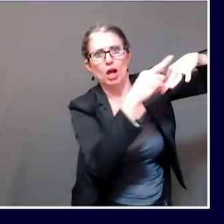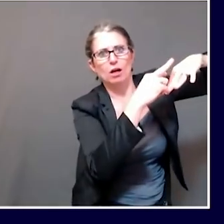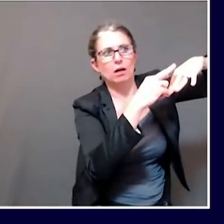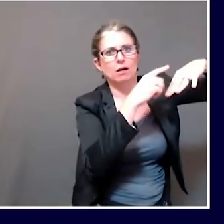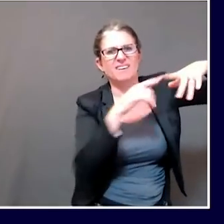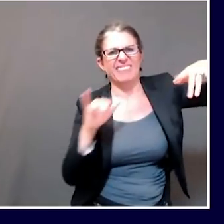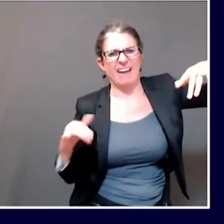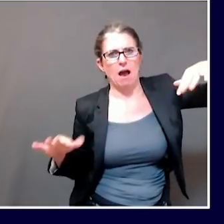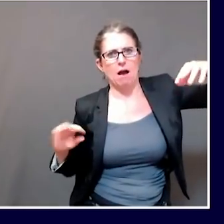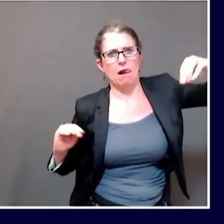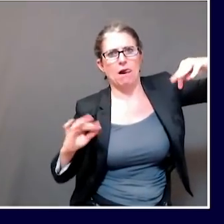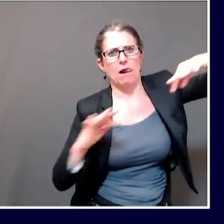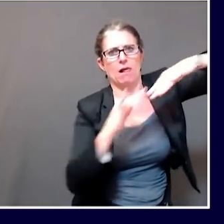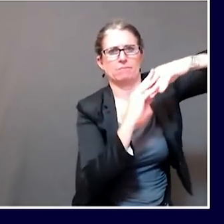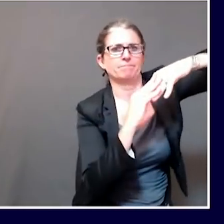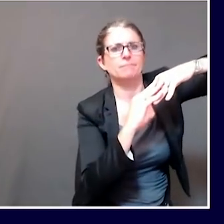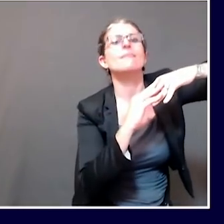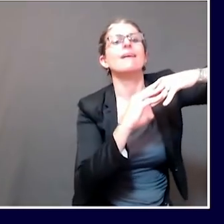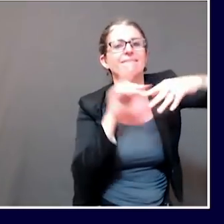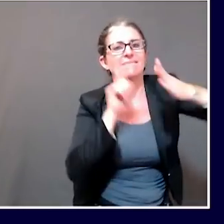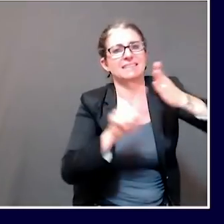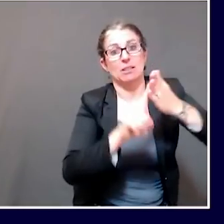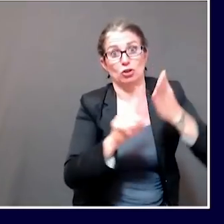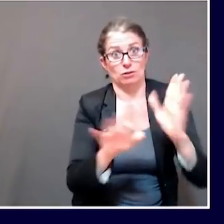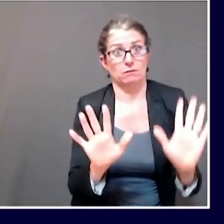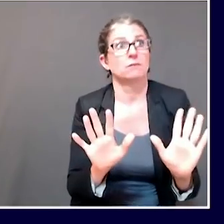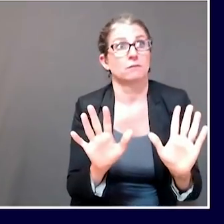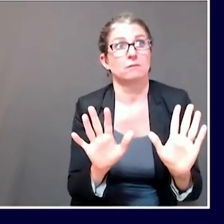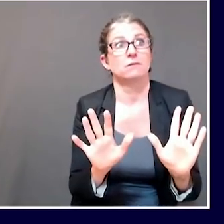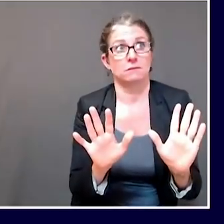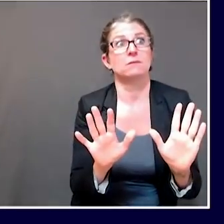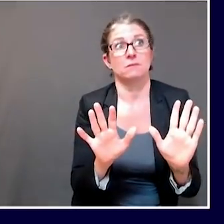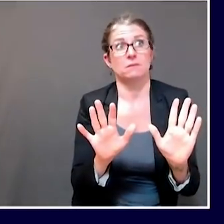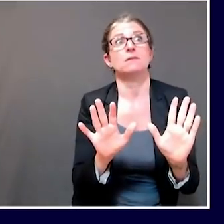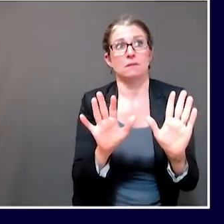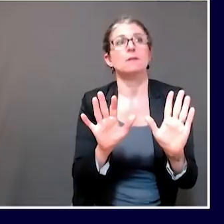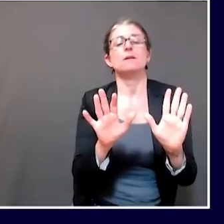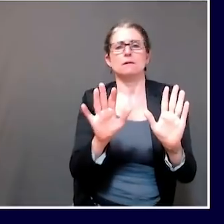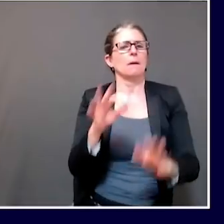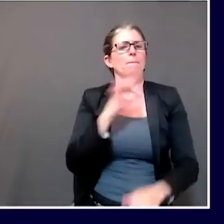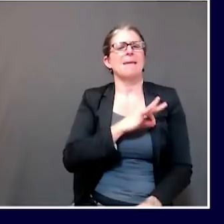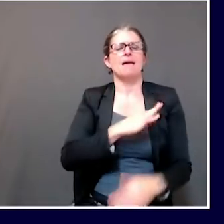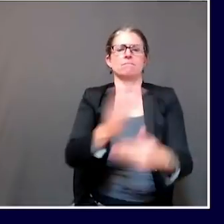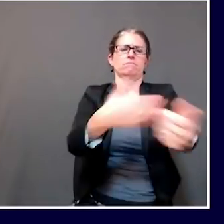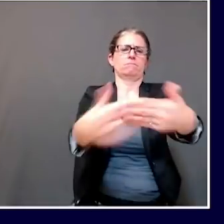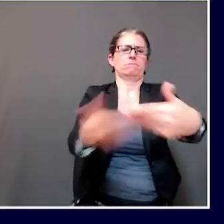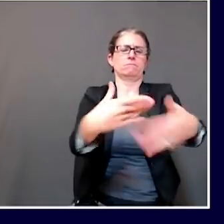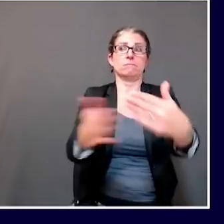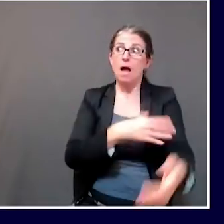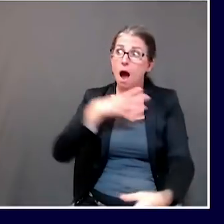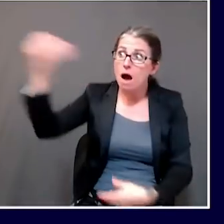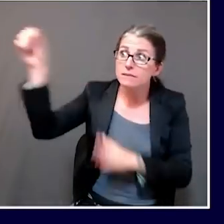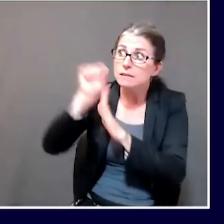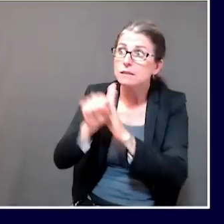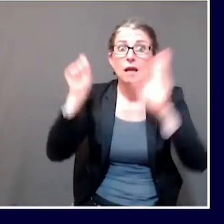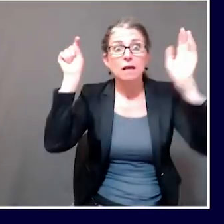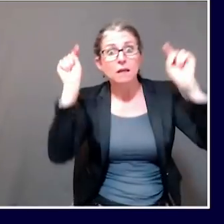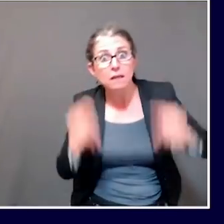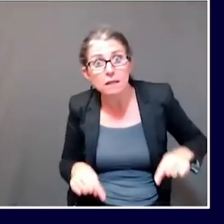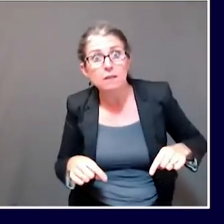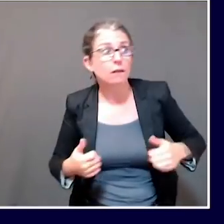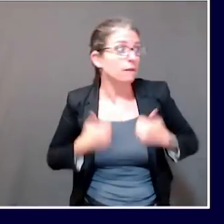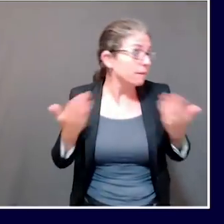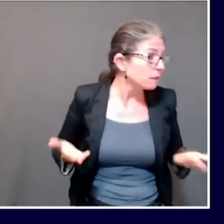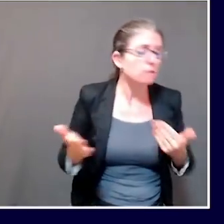investigations on any Maine resident who is tested positive for COVID-19. They may be located in Maine, they may be located